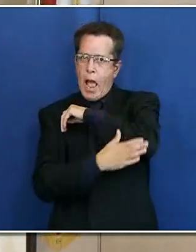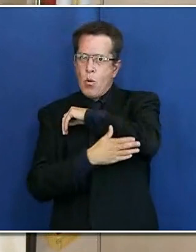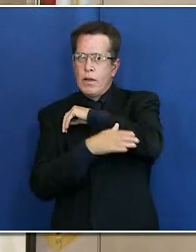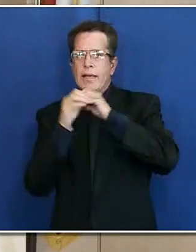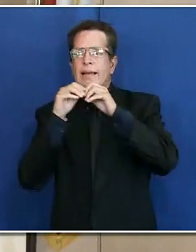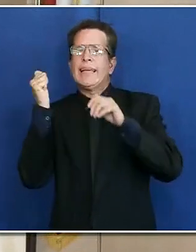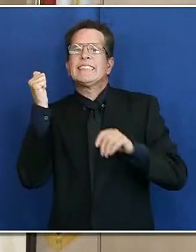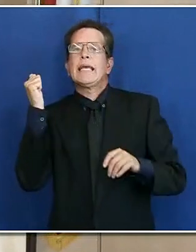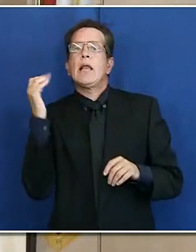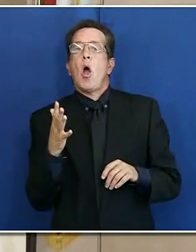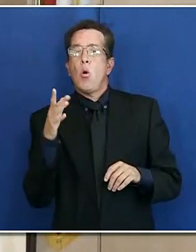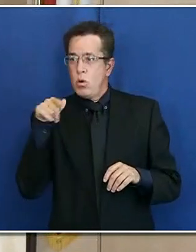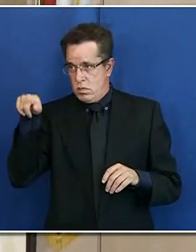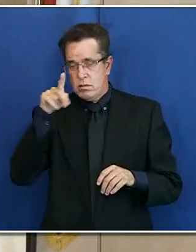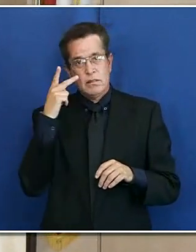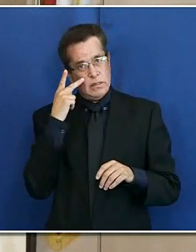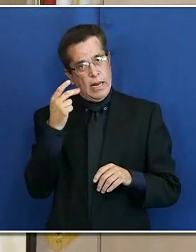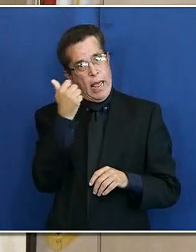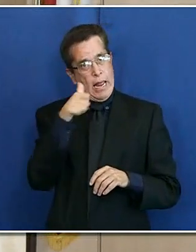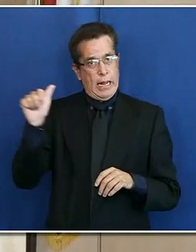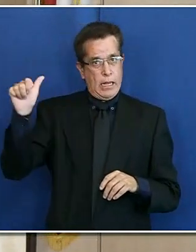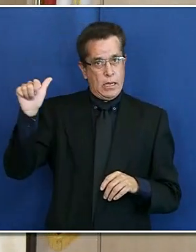there have not been any so far?